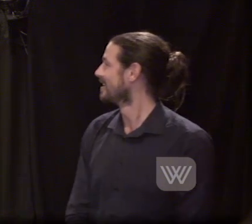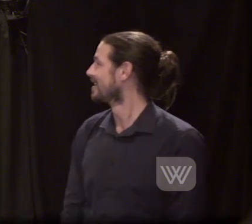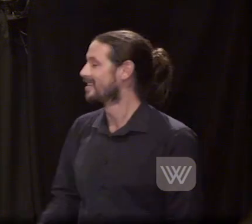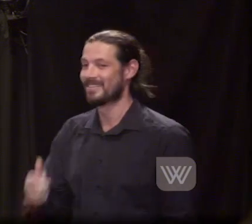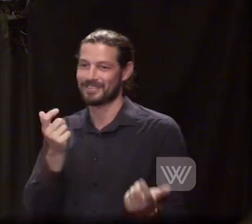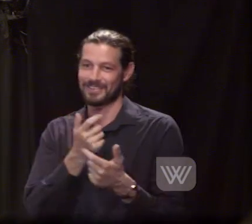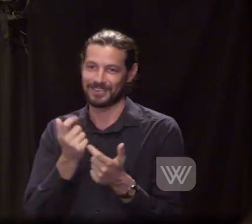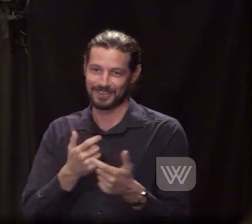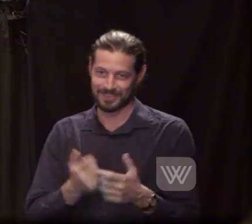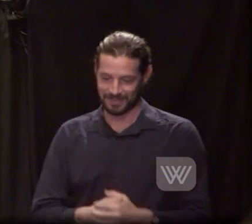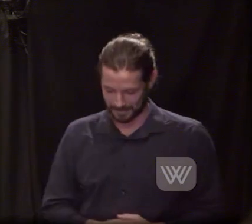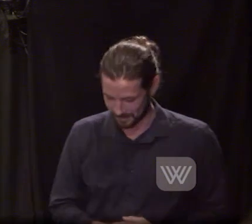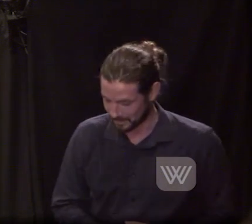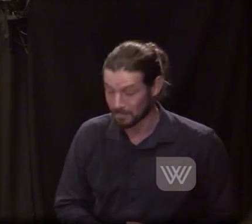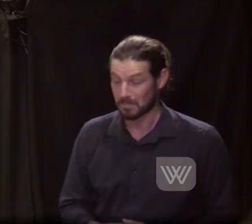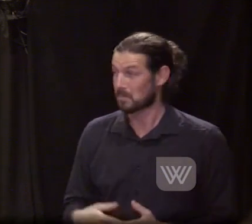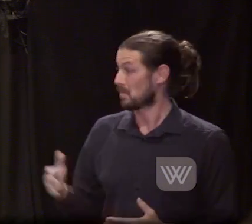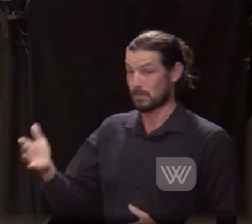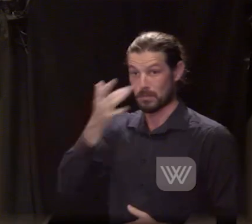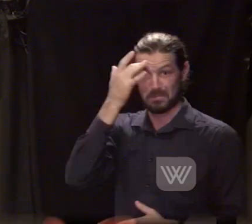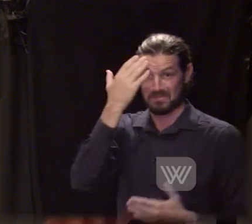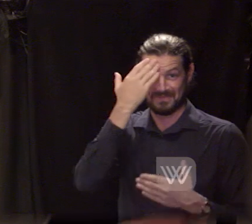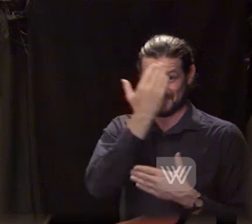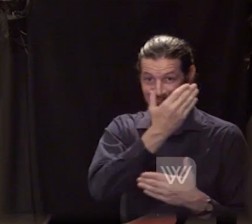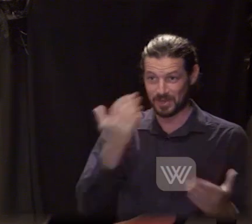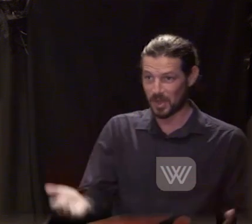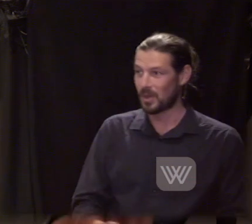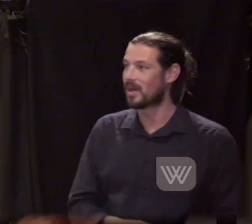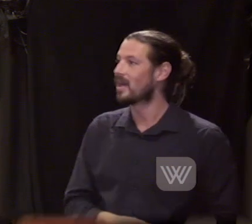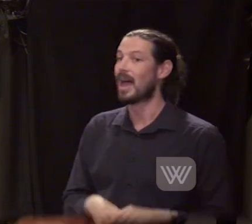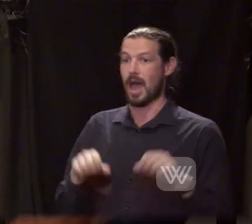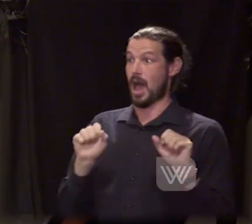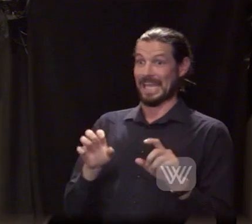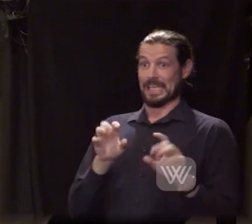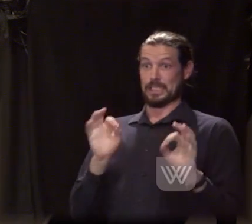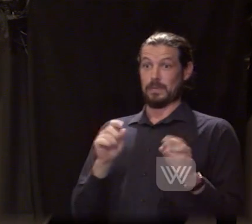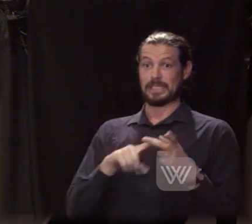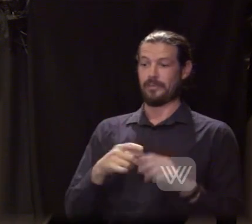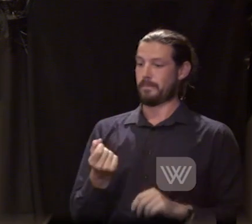Oh, sorry. Okay, I did not know that. That's fascinating. Yeah, well, especially if you take a multivitamin, you're